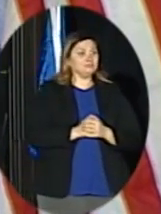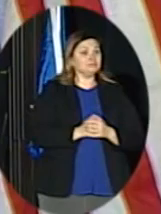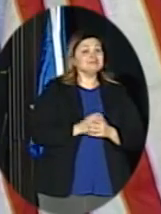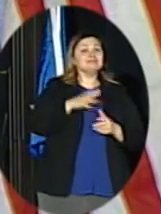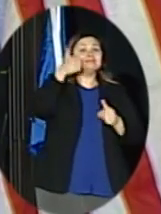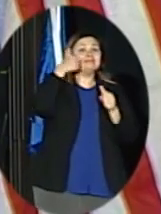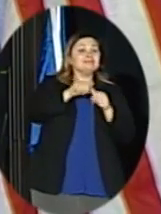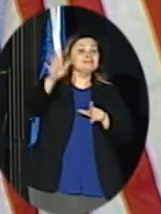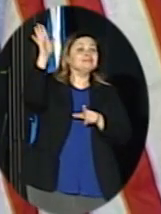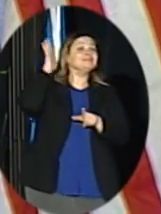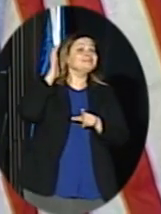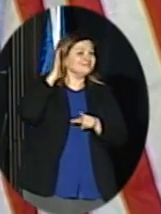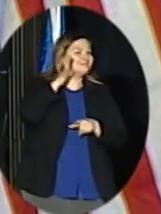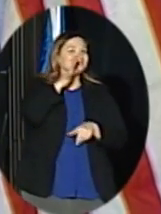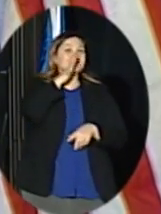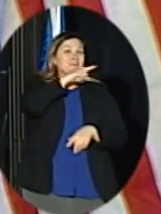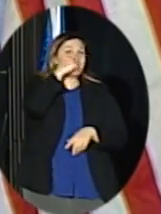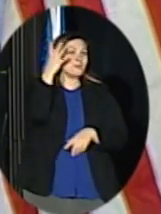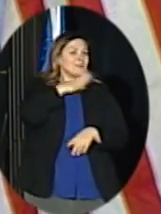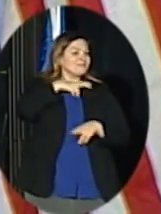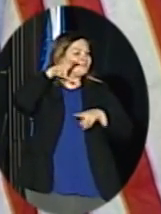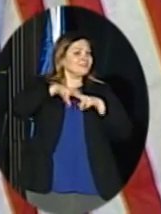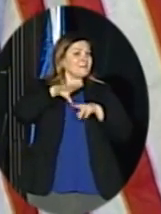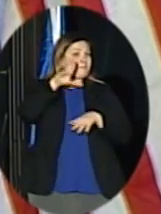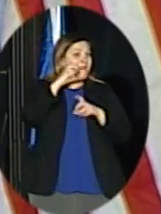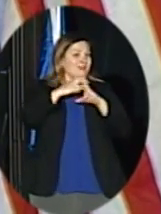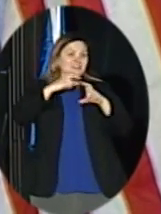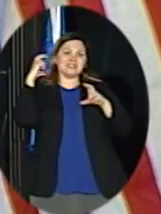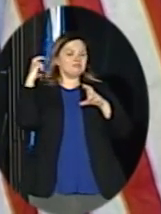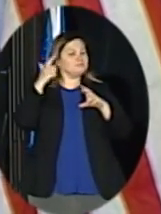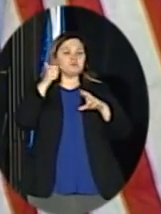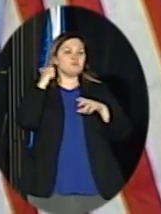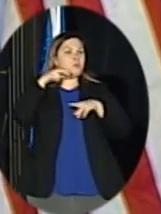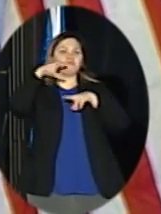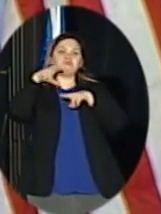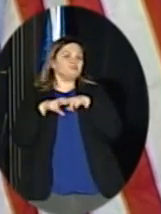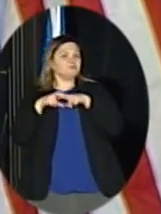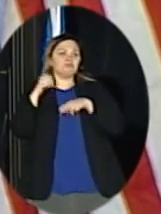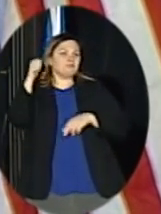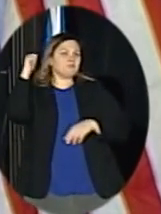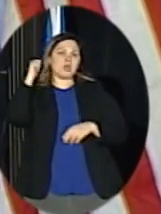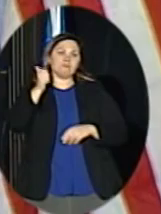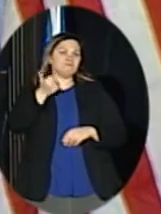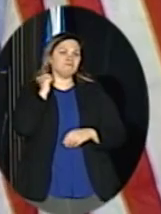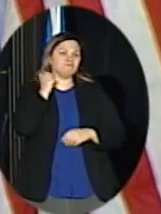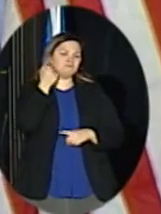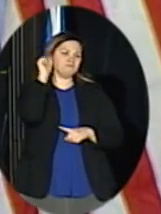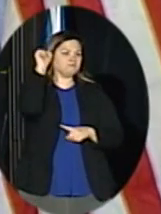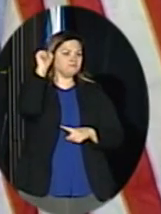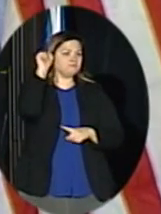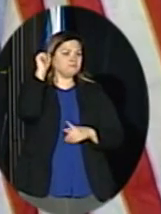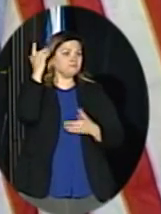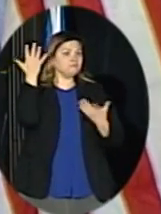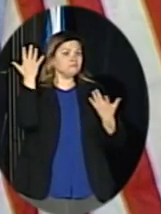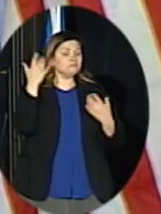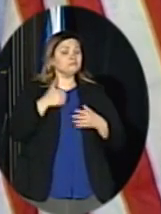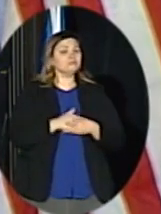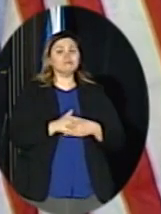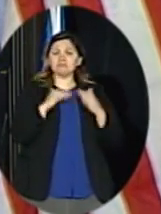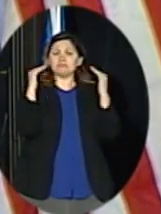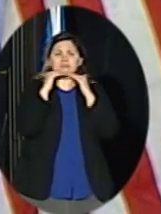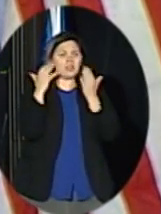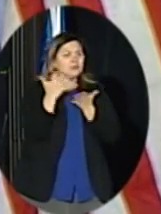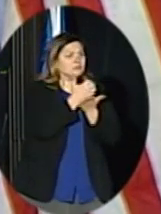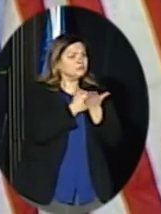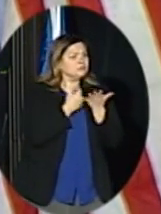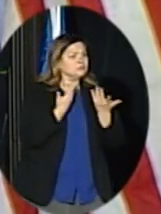lunch counter. Factory workers, janitors, security guards, and nurses demanding fair wages. When regular people like you and me